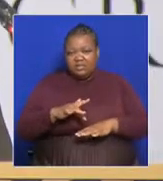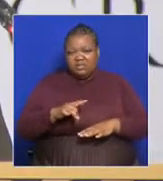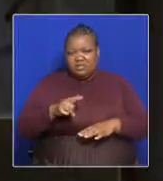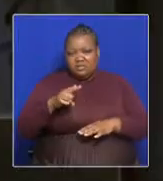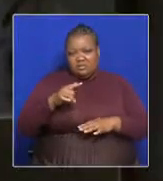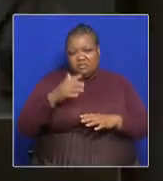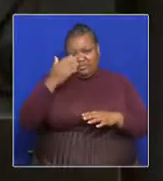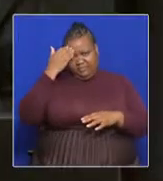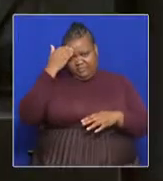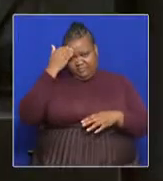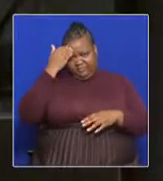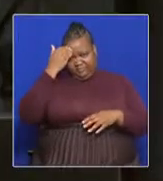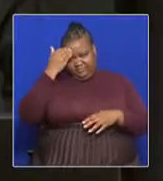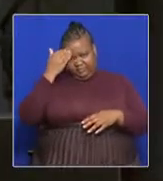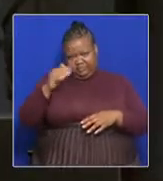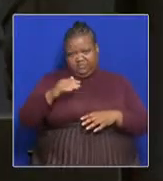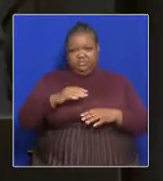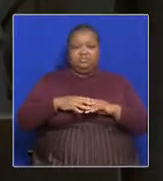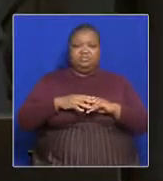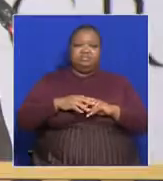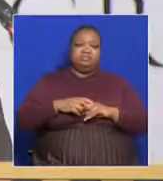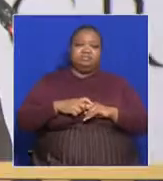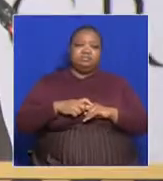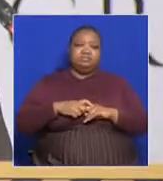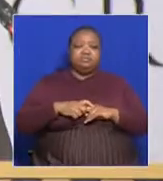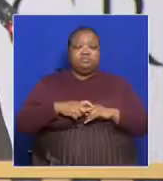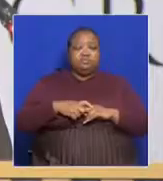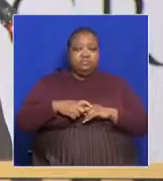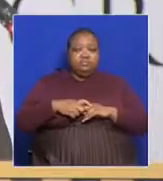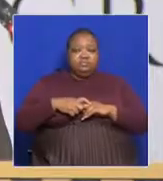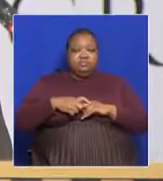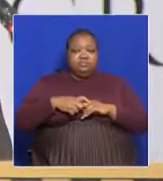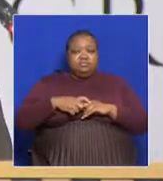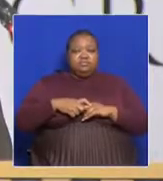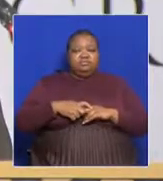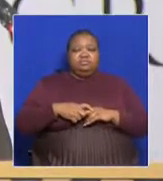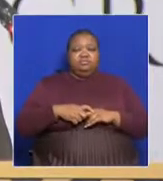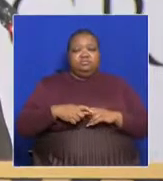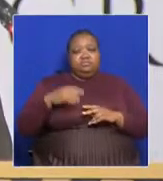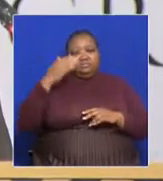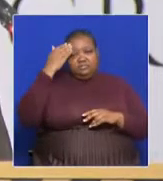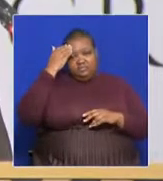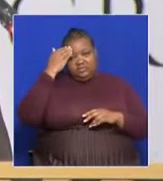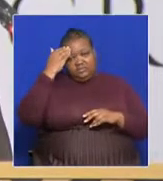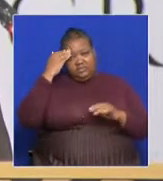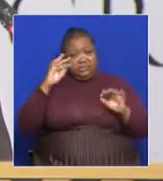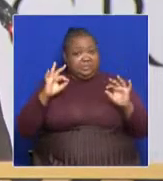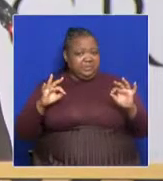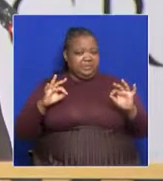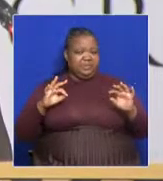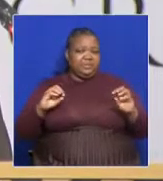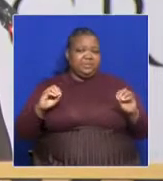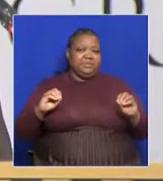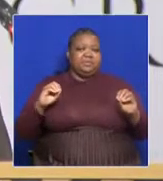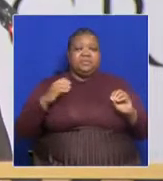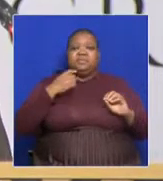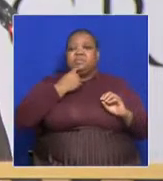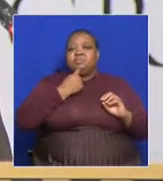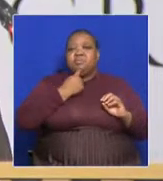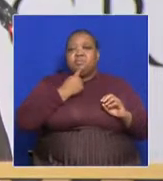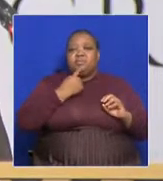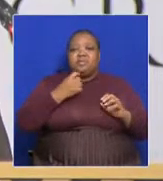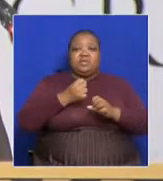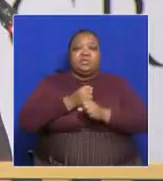know, explain why you would know. I wouldn't say I would have known exactly, but every operation you have to have